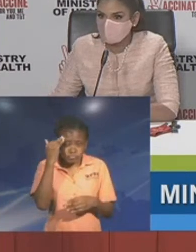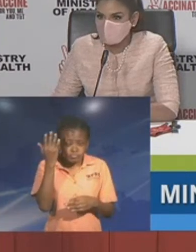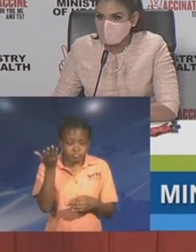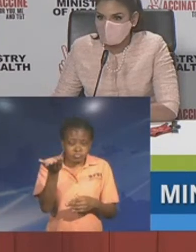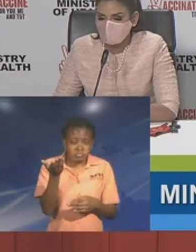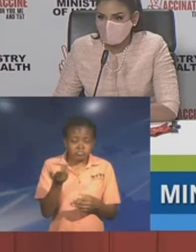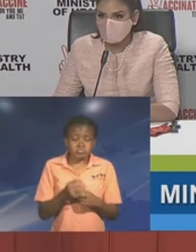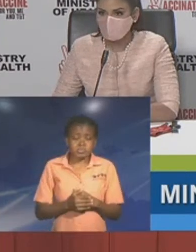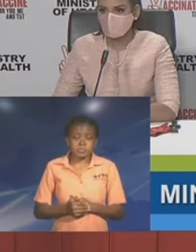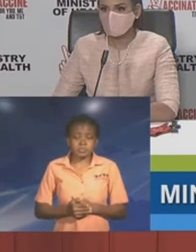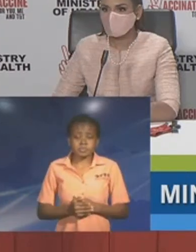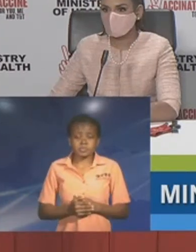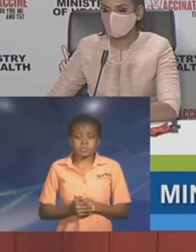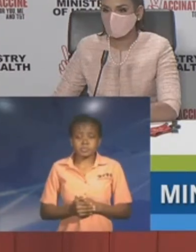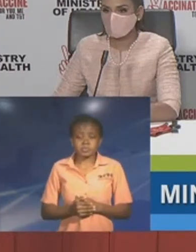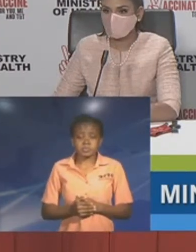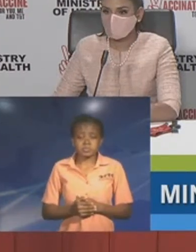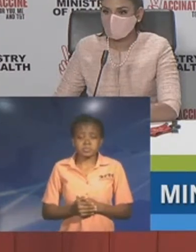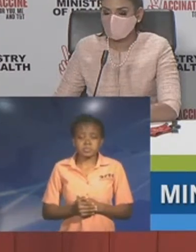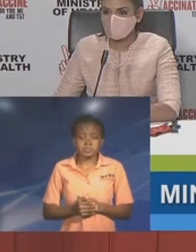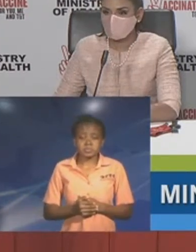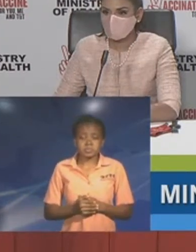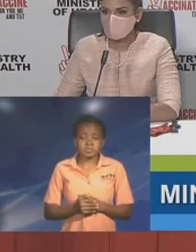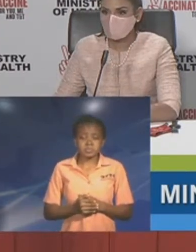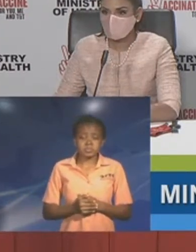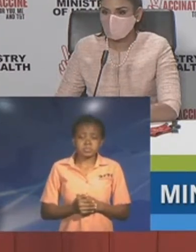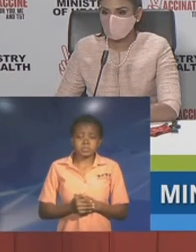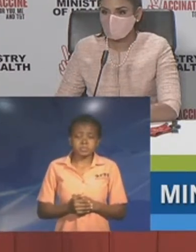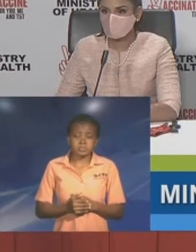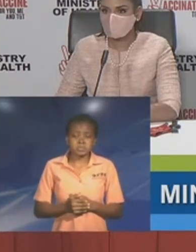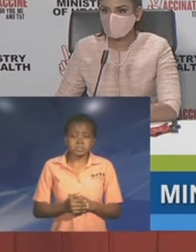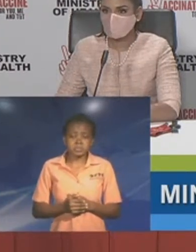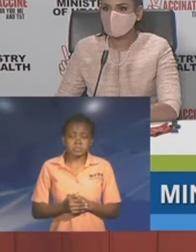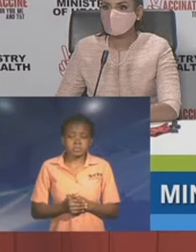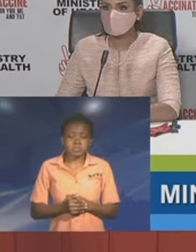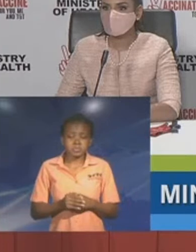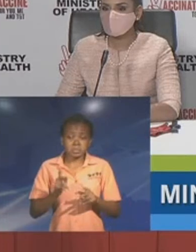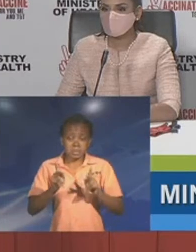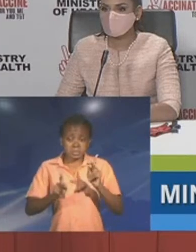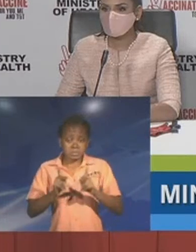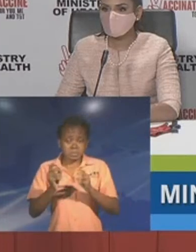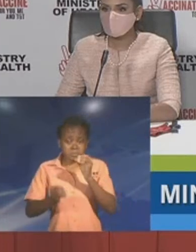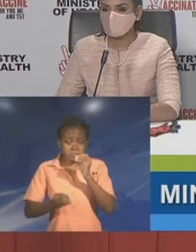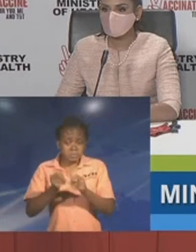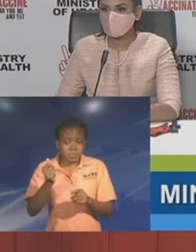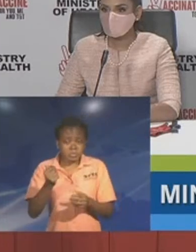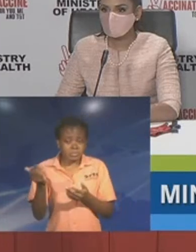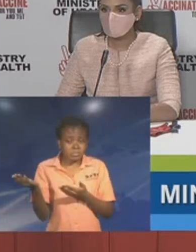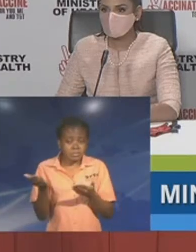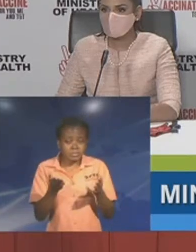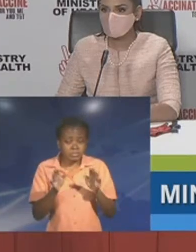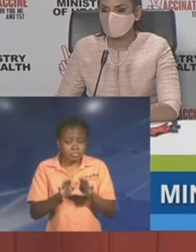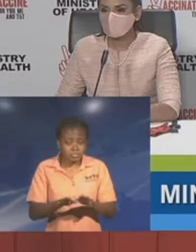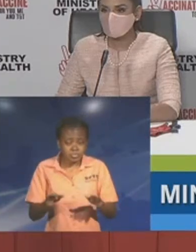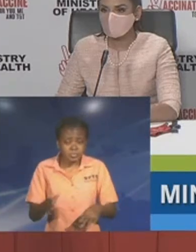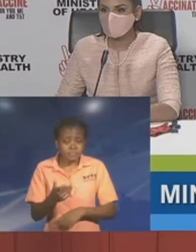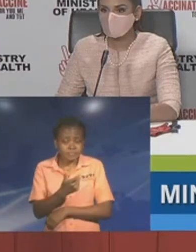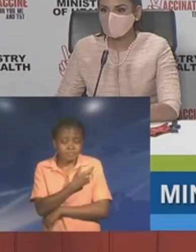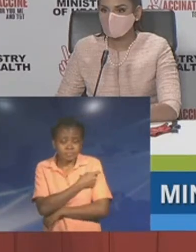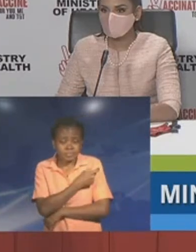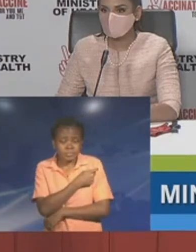CMO, but is there an uptake in people vaccinating their children in preparation for the reopening of